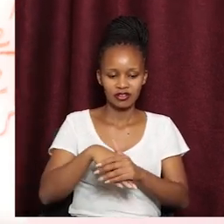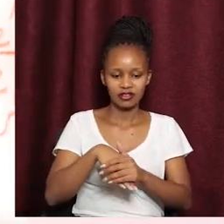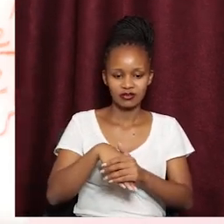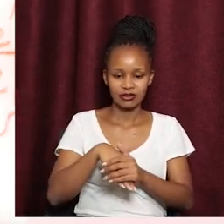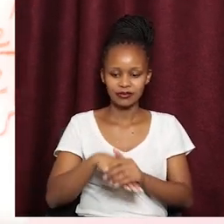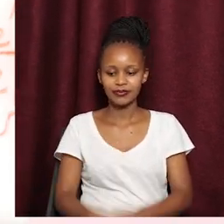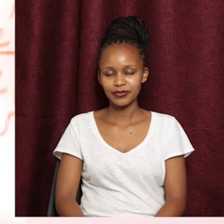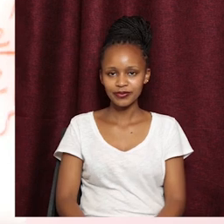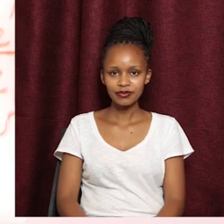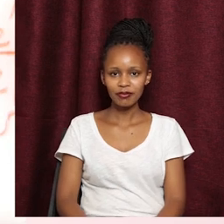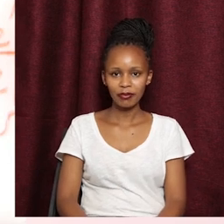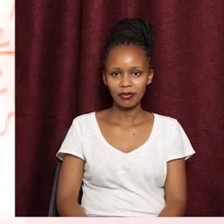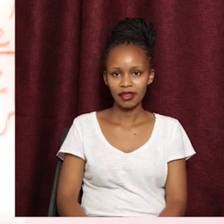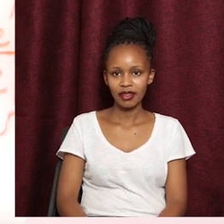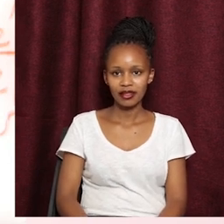And